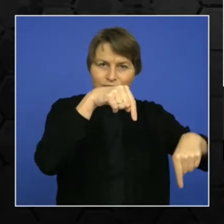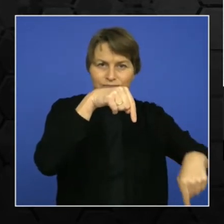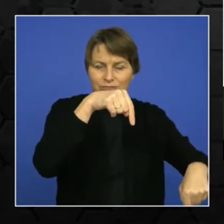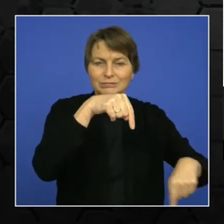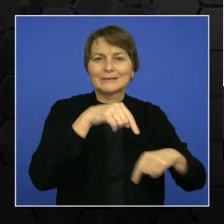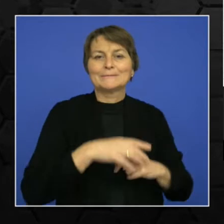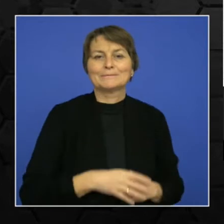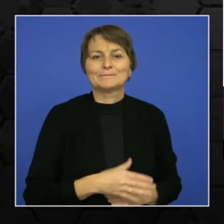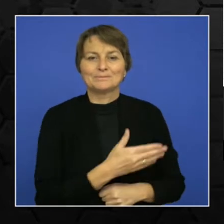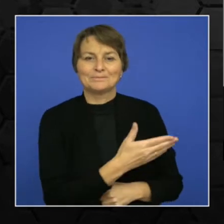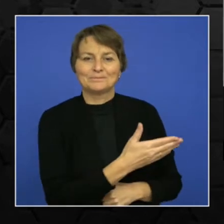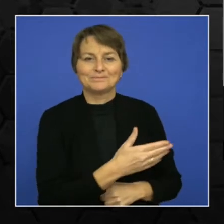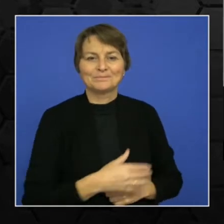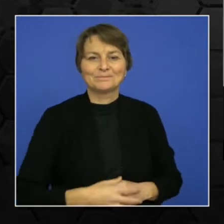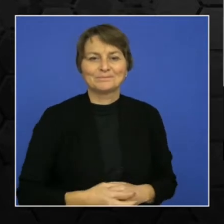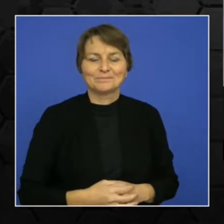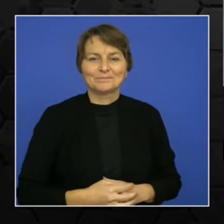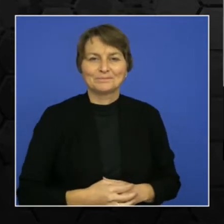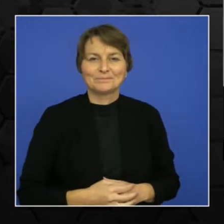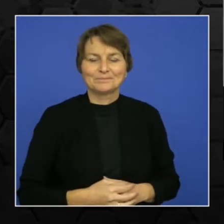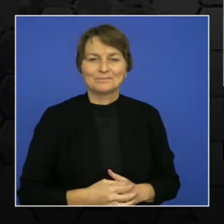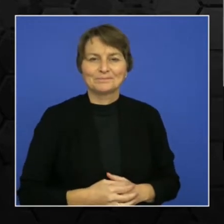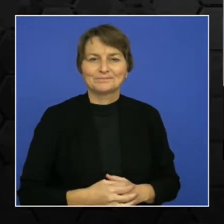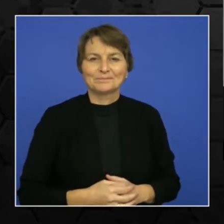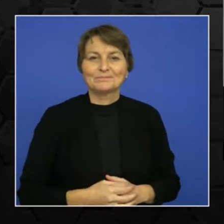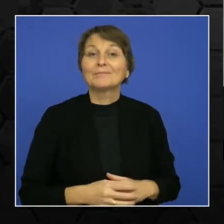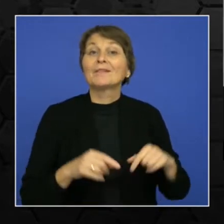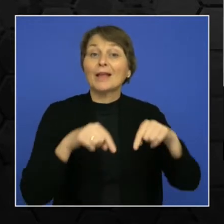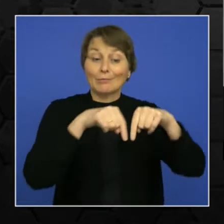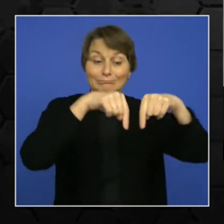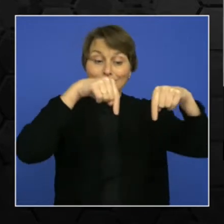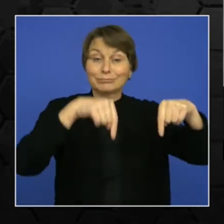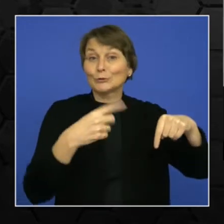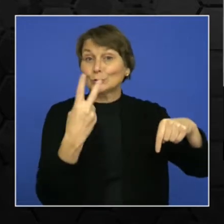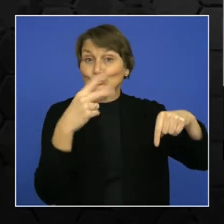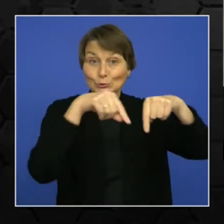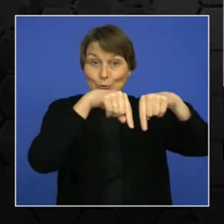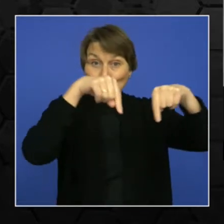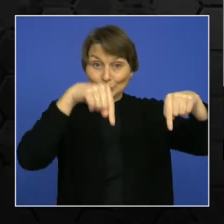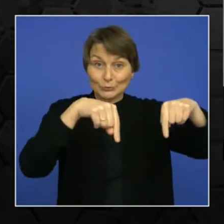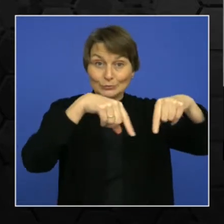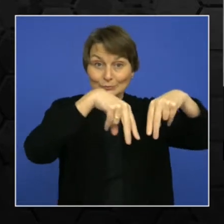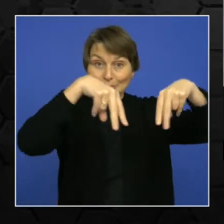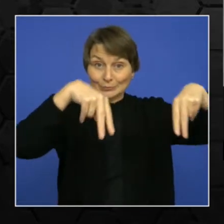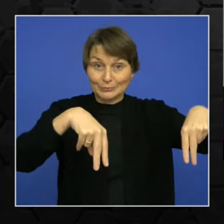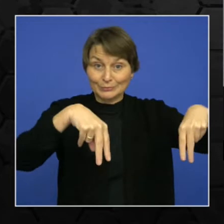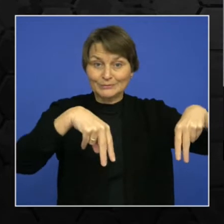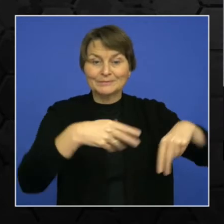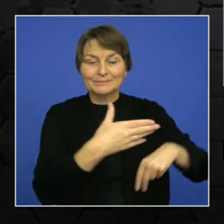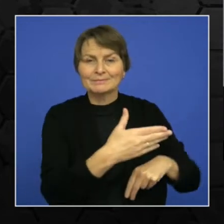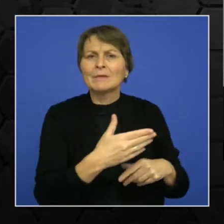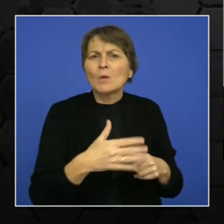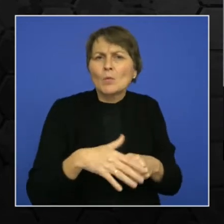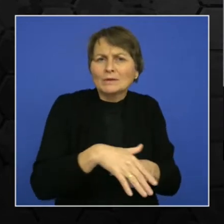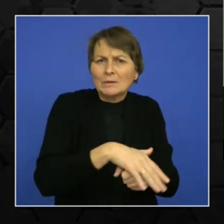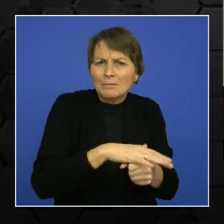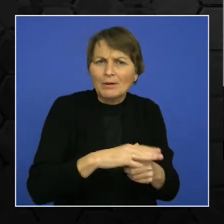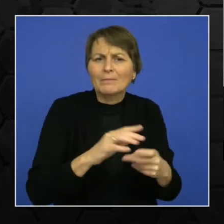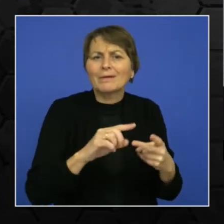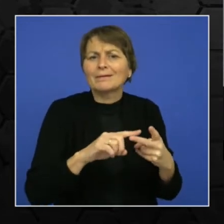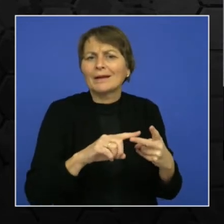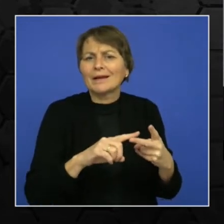So if it is a no, then there are 2 more choices left here. That is scenario, sorry, the department and the more info. Let me just quickly fill in